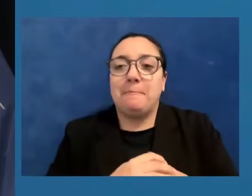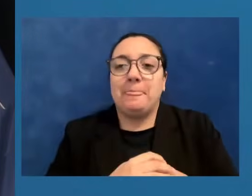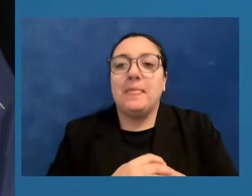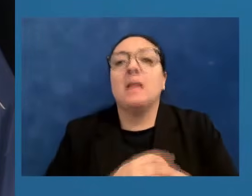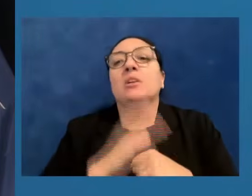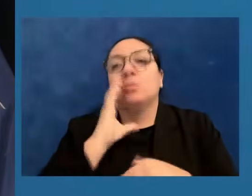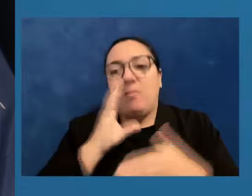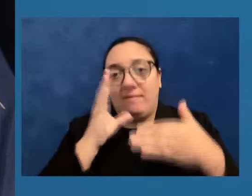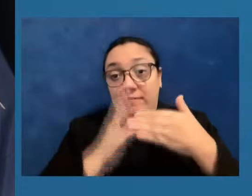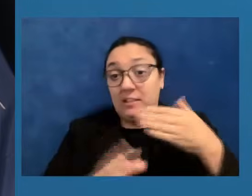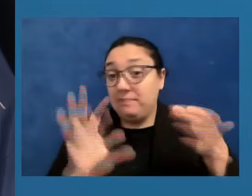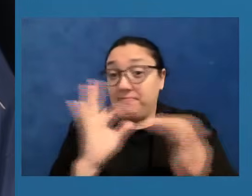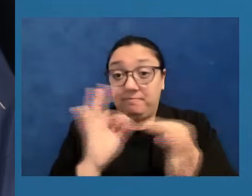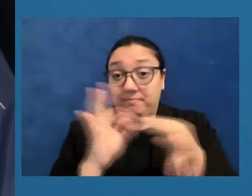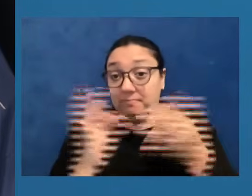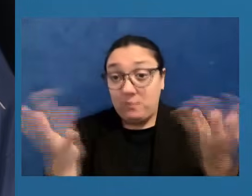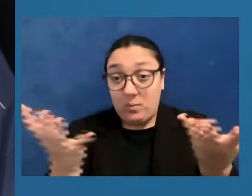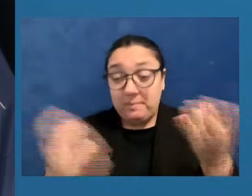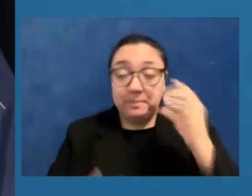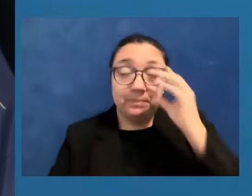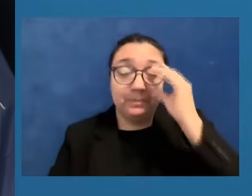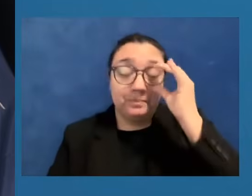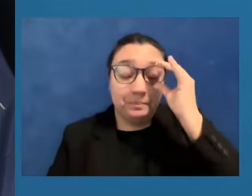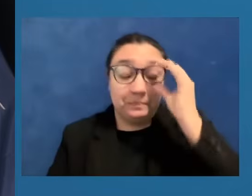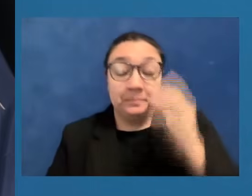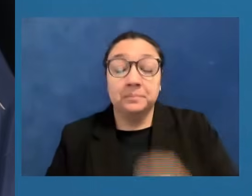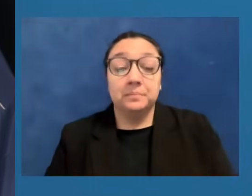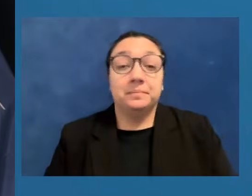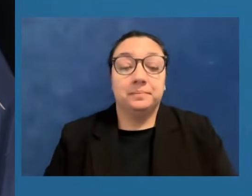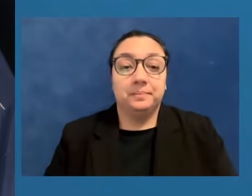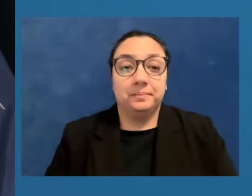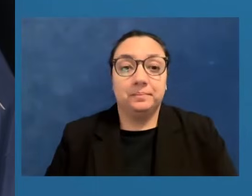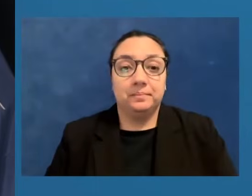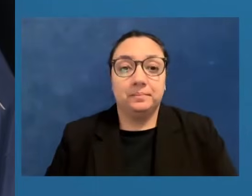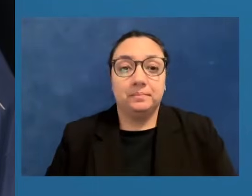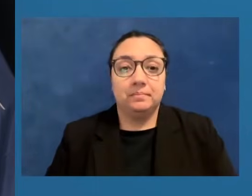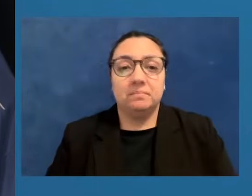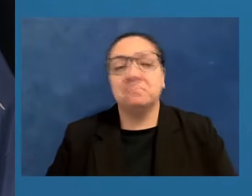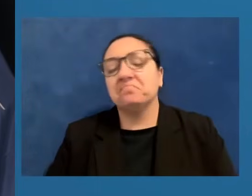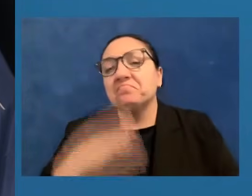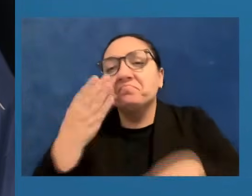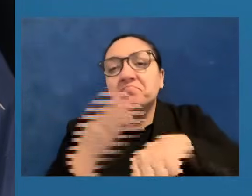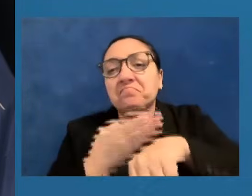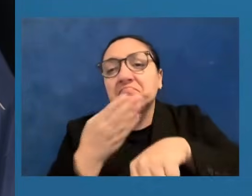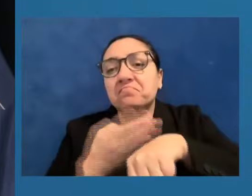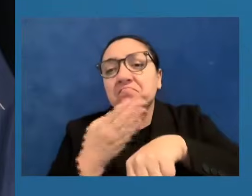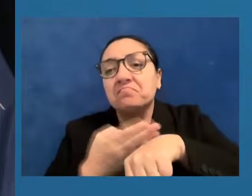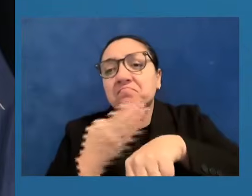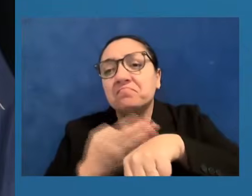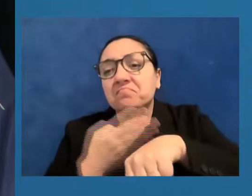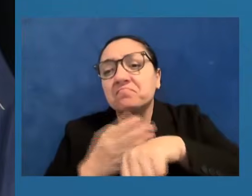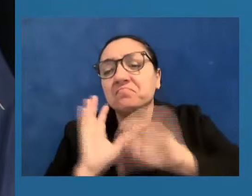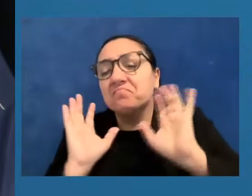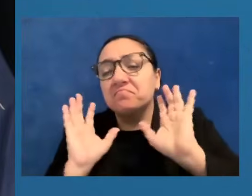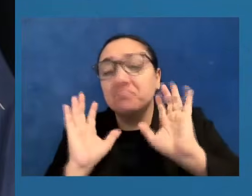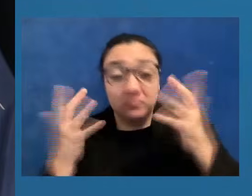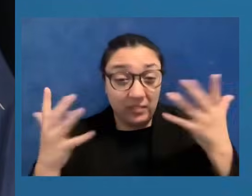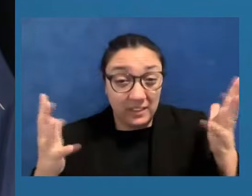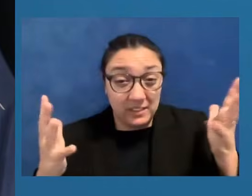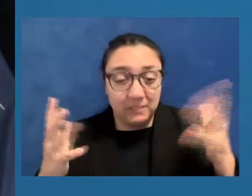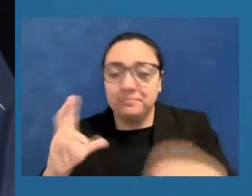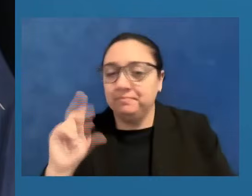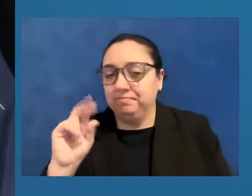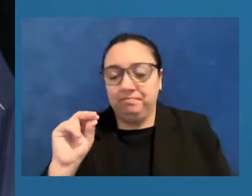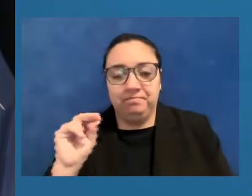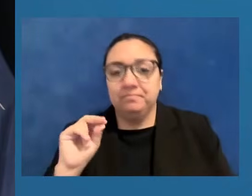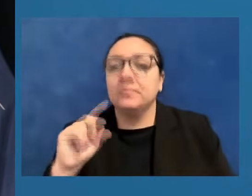this. This is much more than reconstructing some roads or building homes. It's about healing a city.